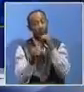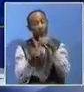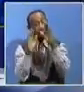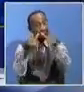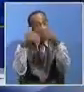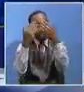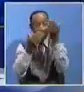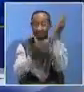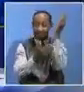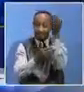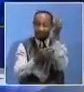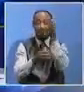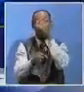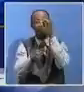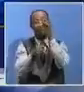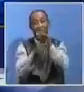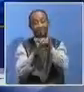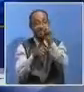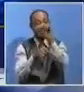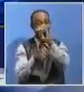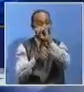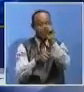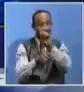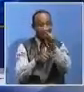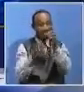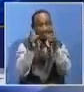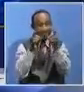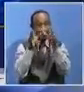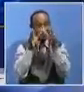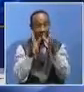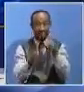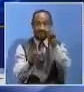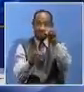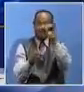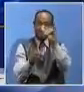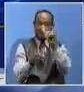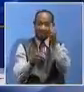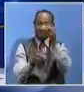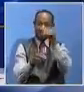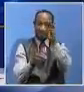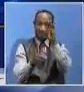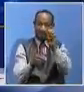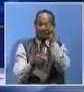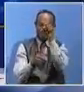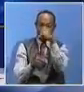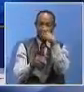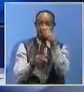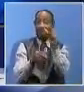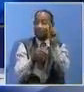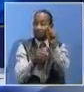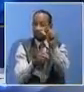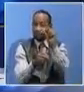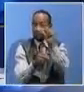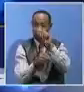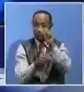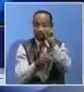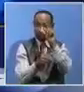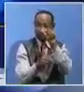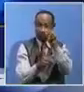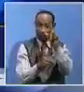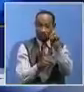campaign promises. TIZ Executive Director Maurice Nyambe notes that the UPND won the 2021 general election on the promise of